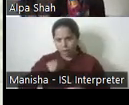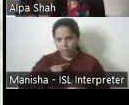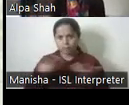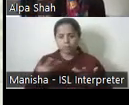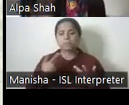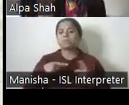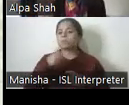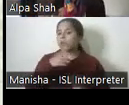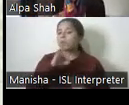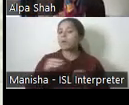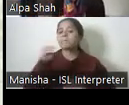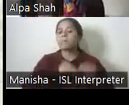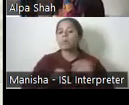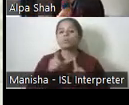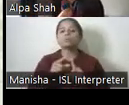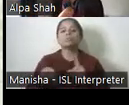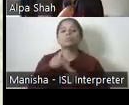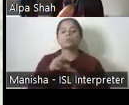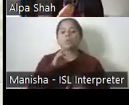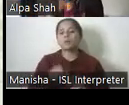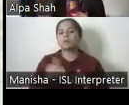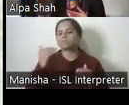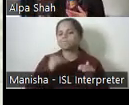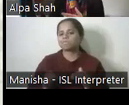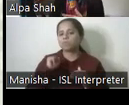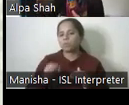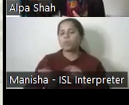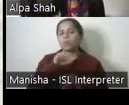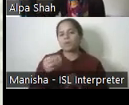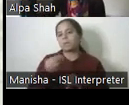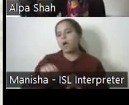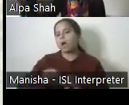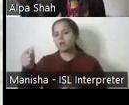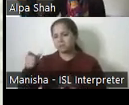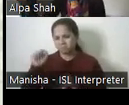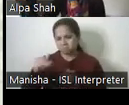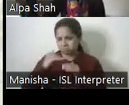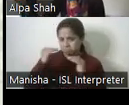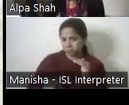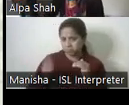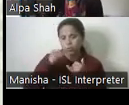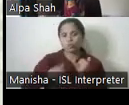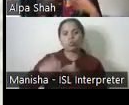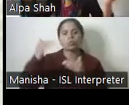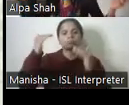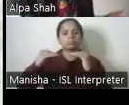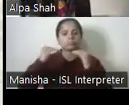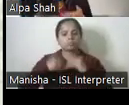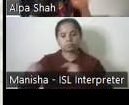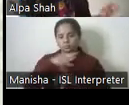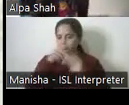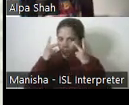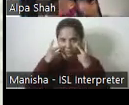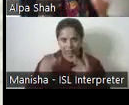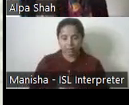upward mobility comes the feeling of one's own inferiority vis-a-vis others in the social hierarchy. So when you see, you